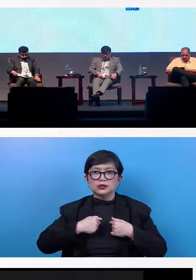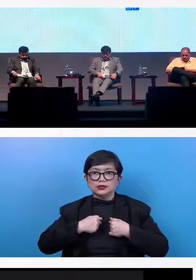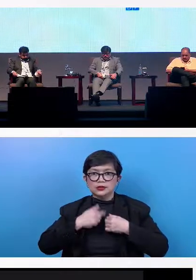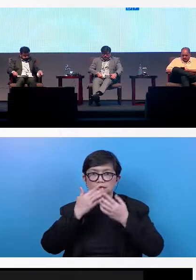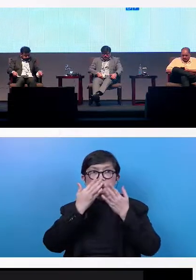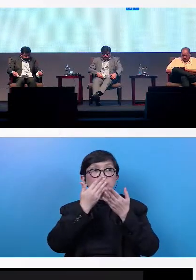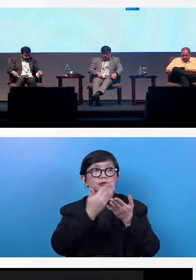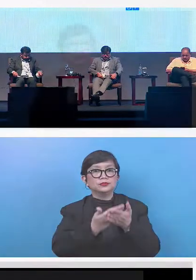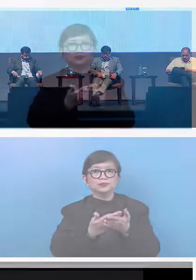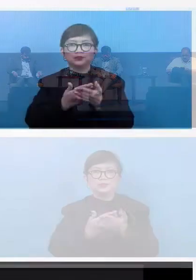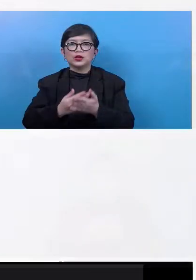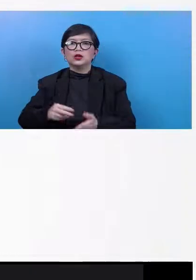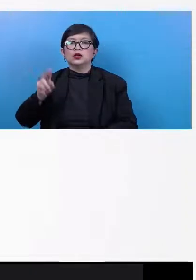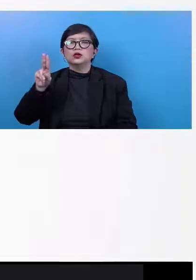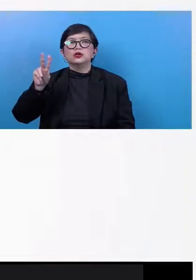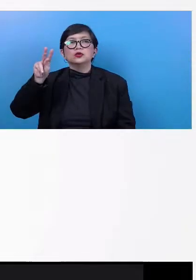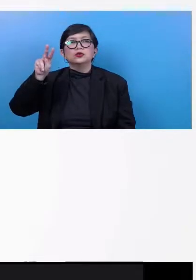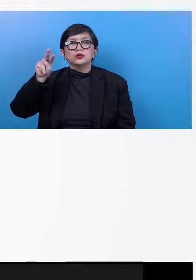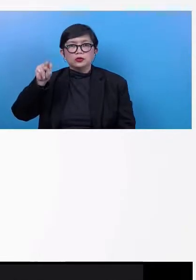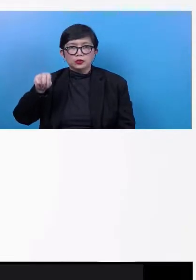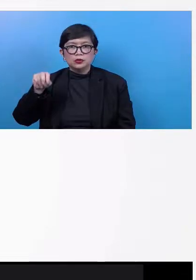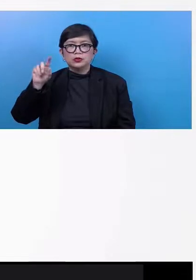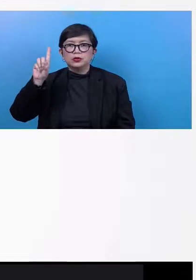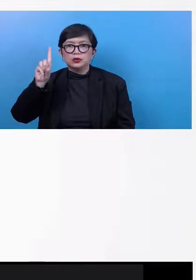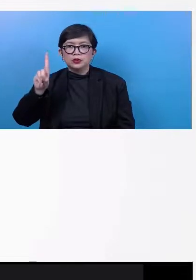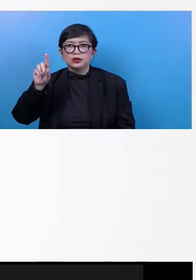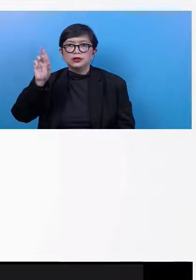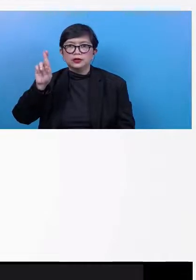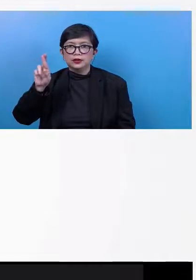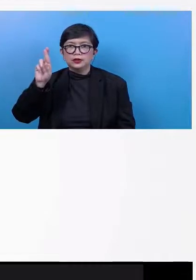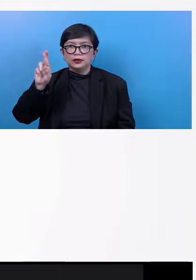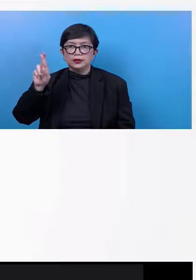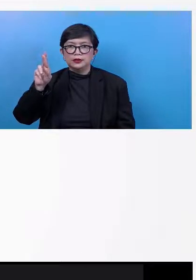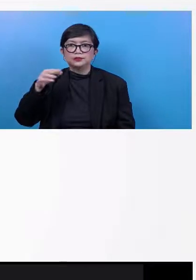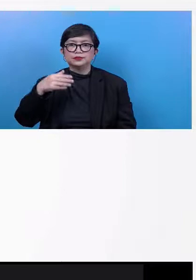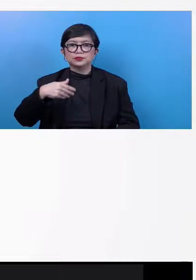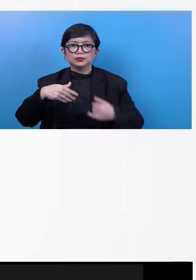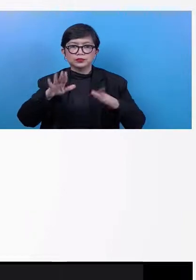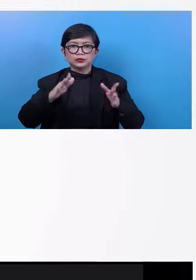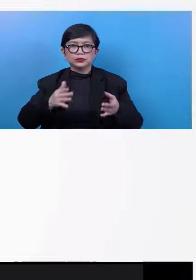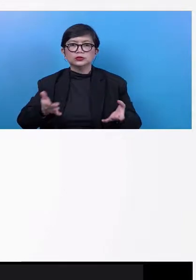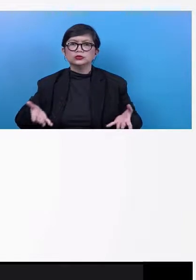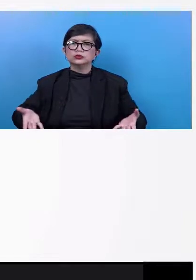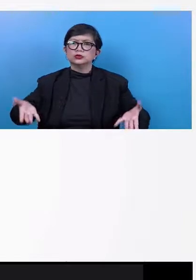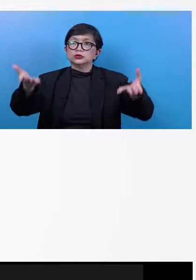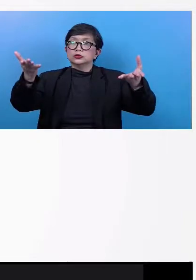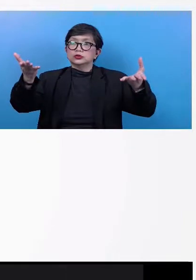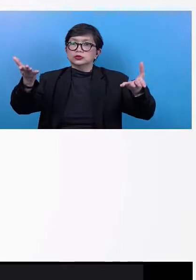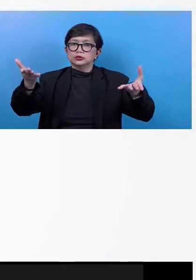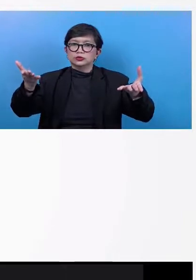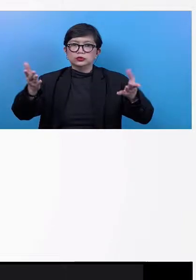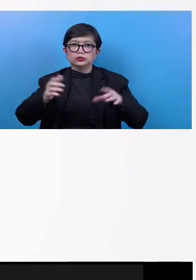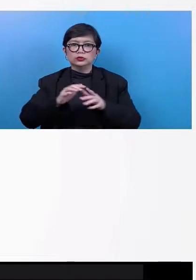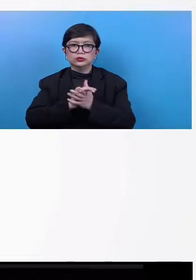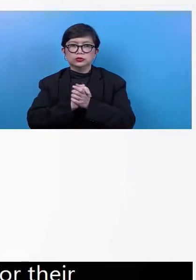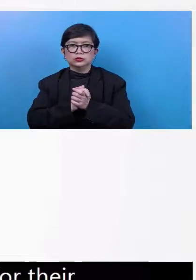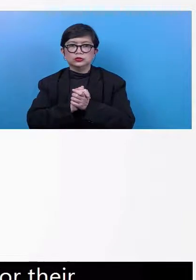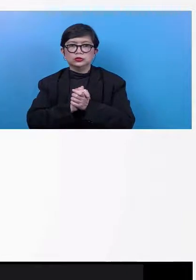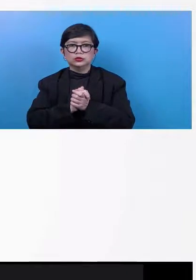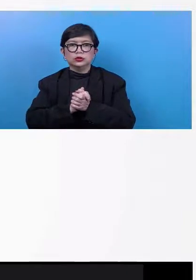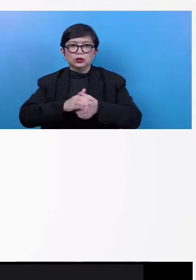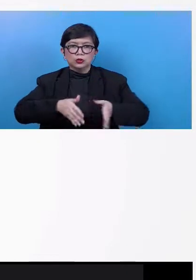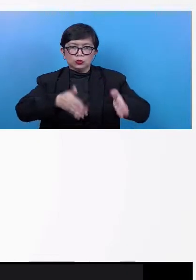their initiative on raising the global importance of resilient infrastructure. To be